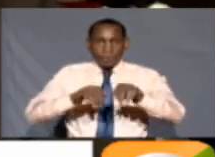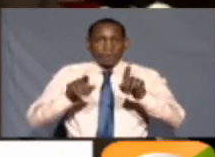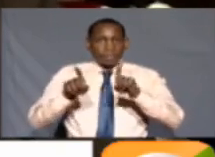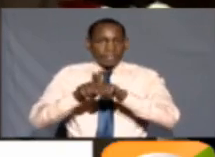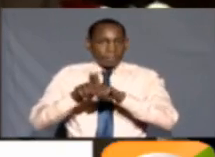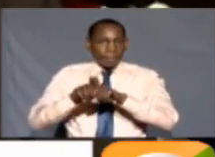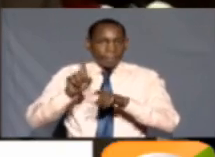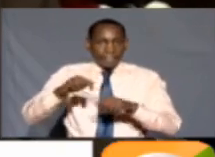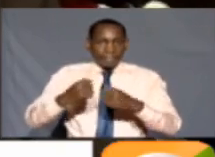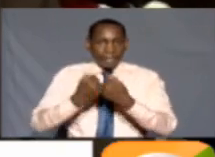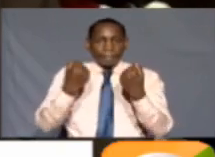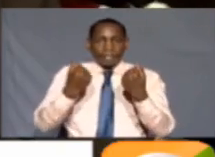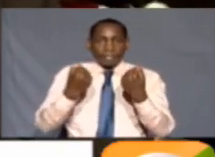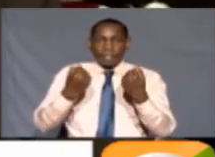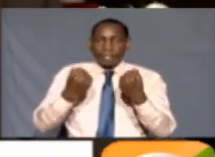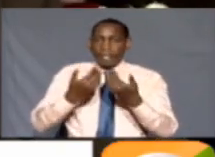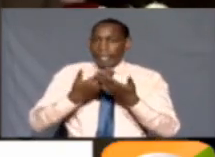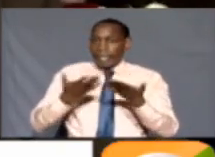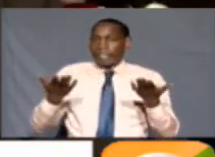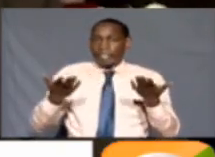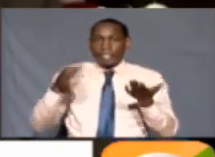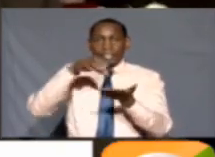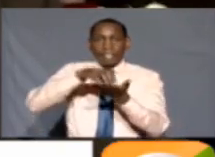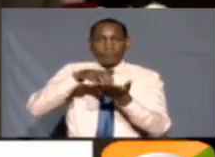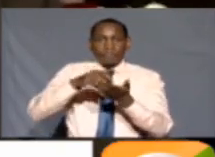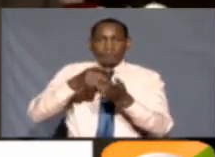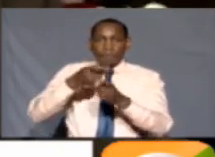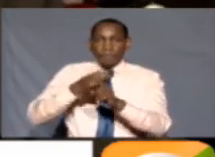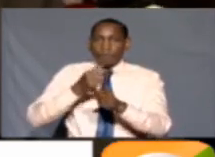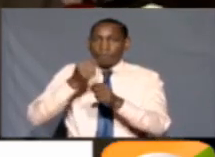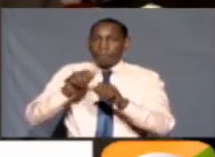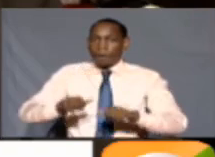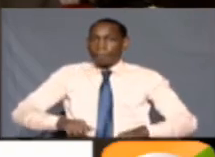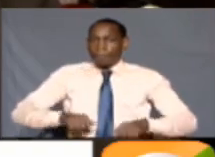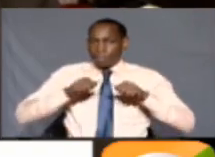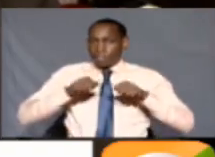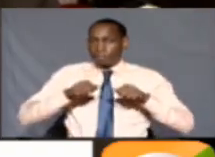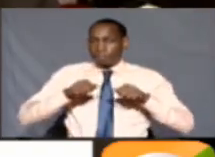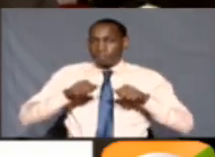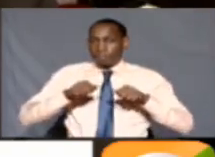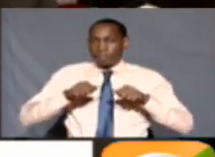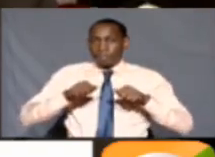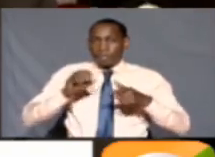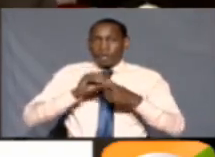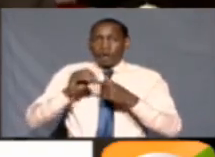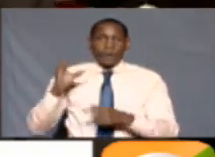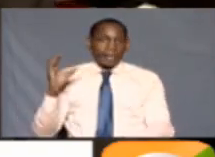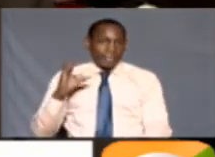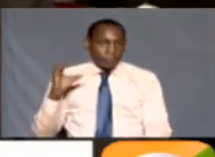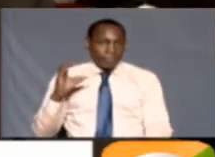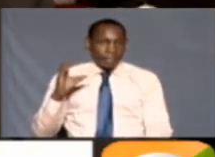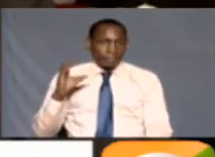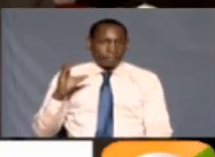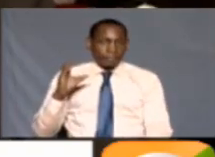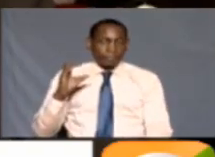take precedence over any demands from an employer or a client, in so to speak.